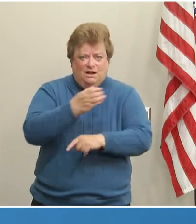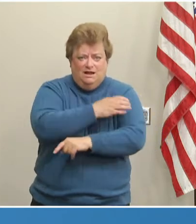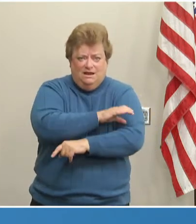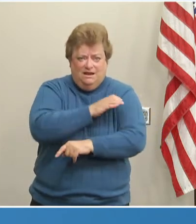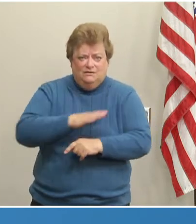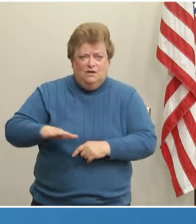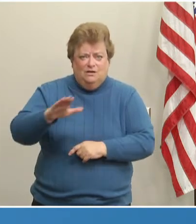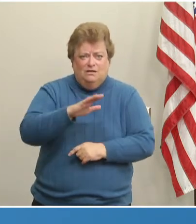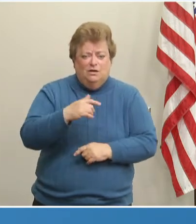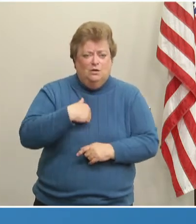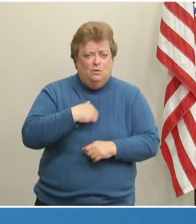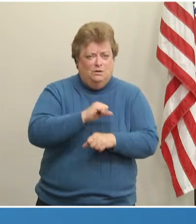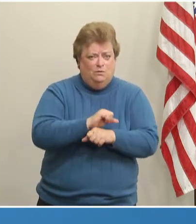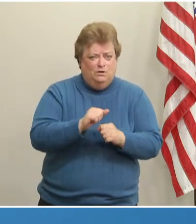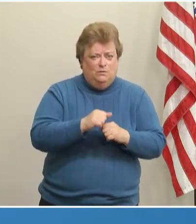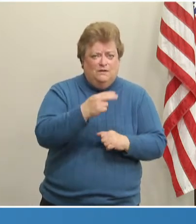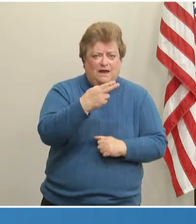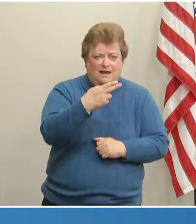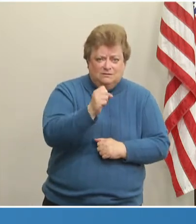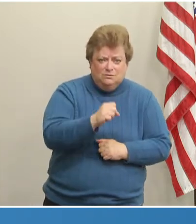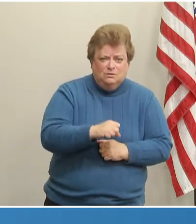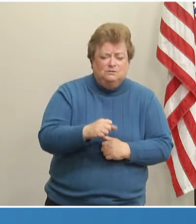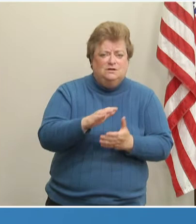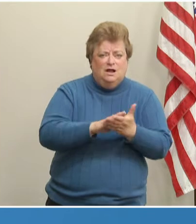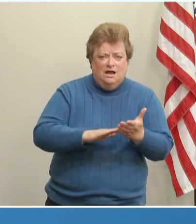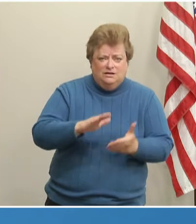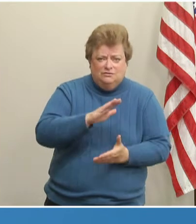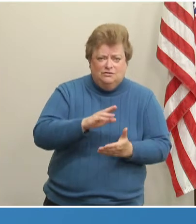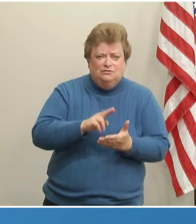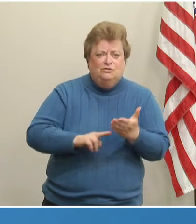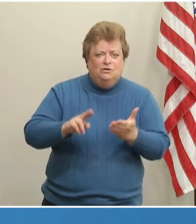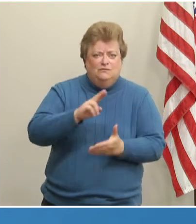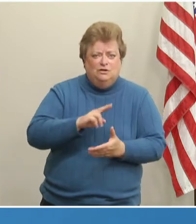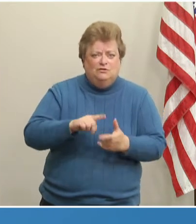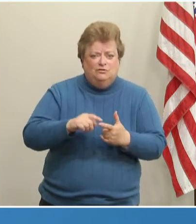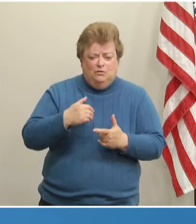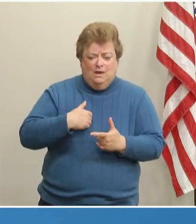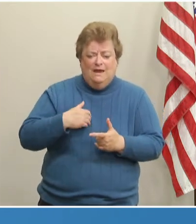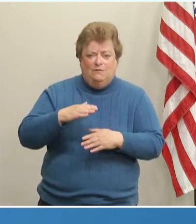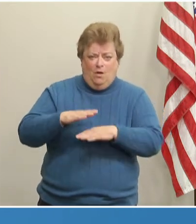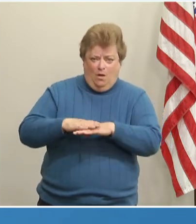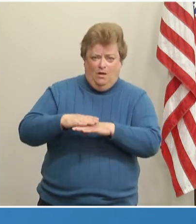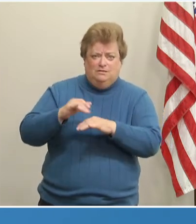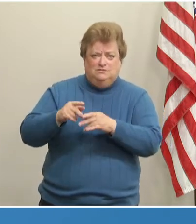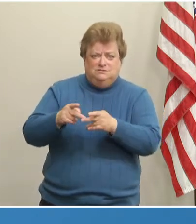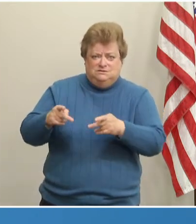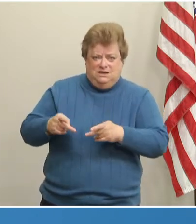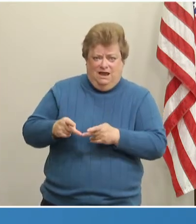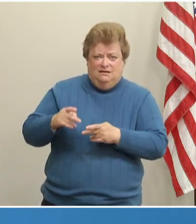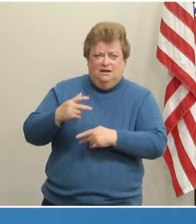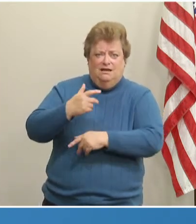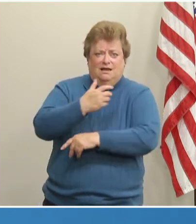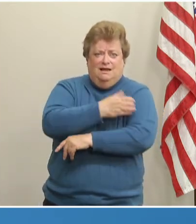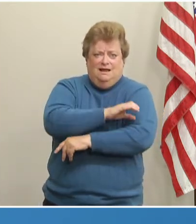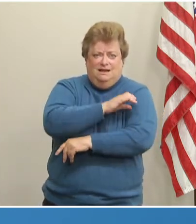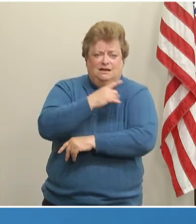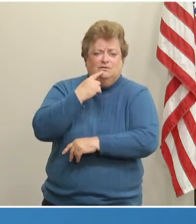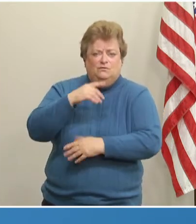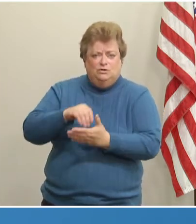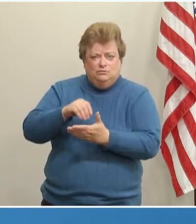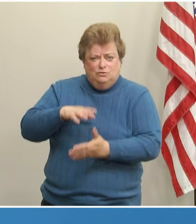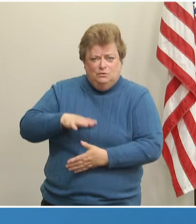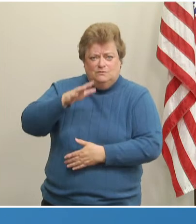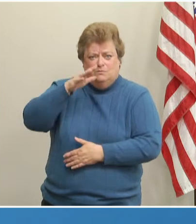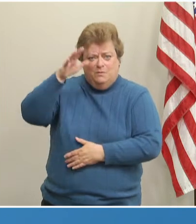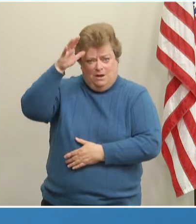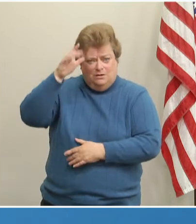with area high schools, colleges, universities to host on-site clinics for students and parents and guardians,